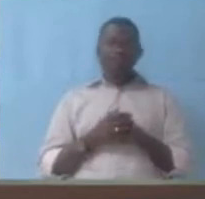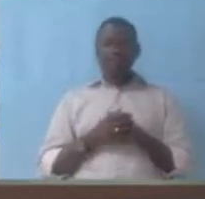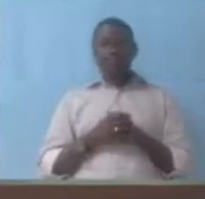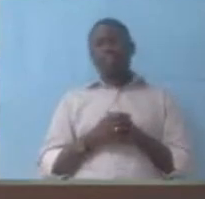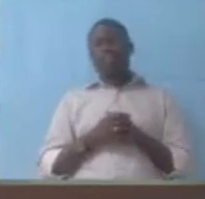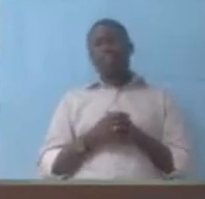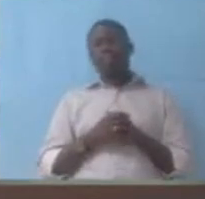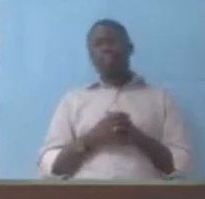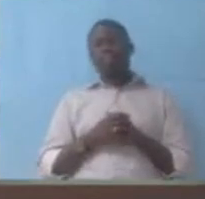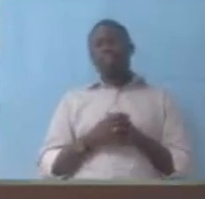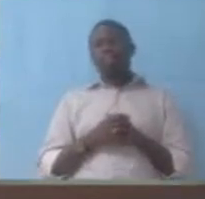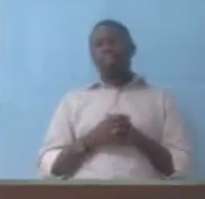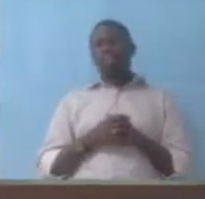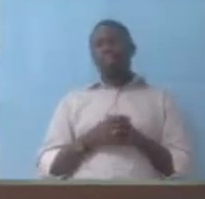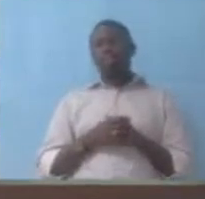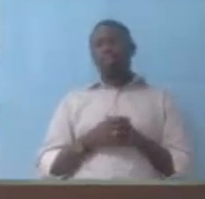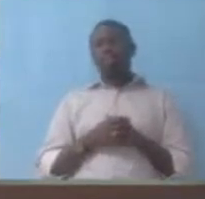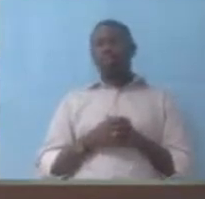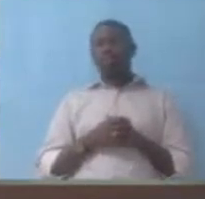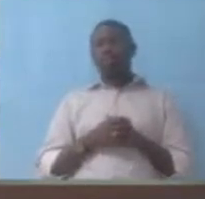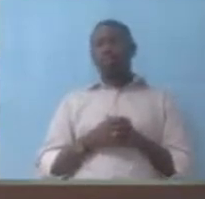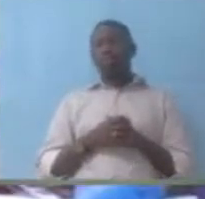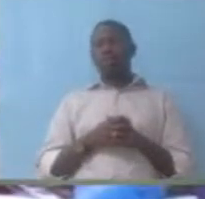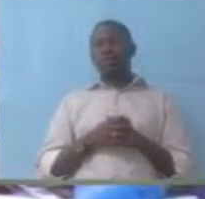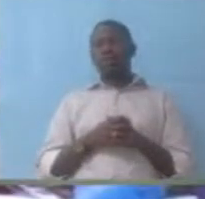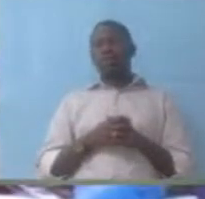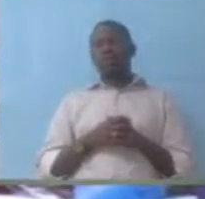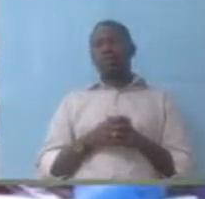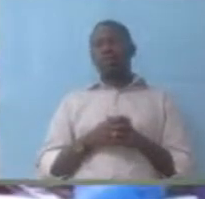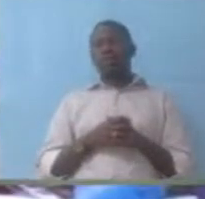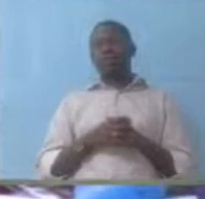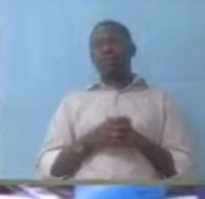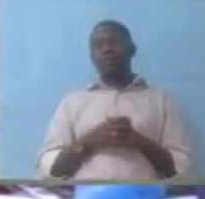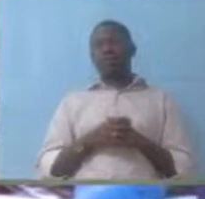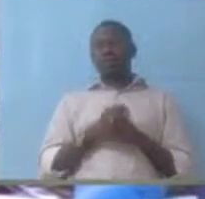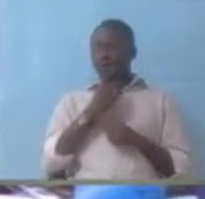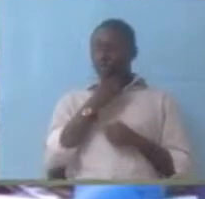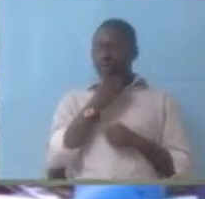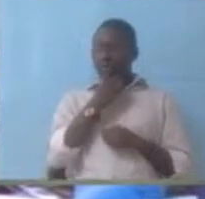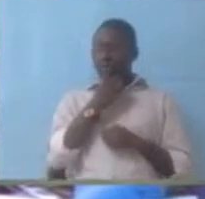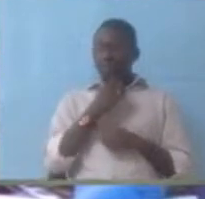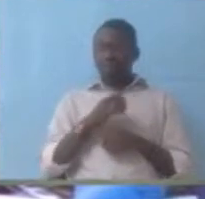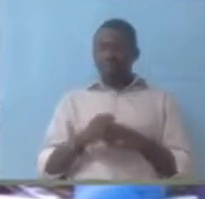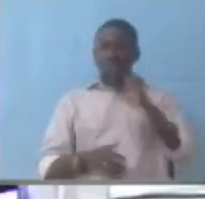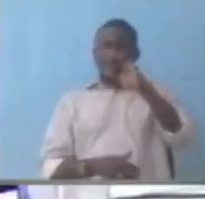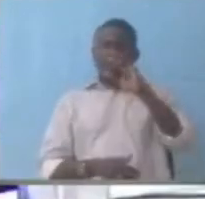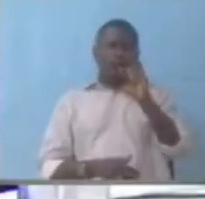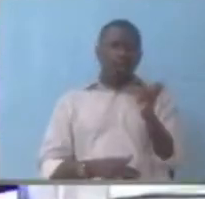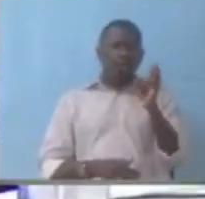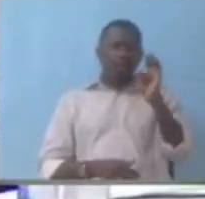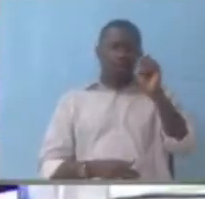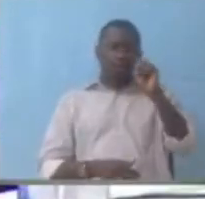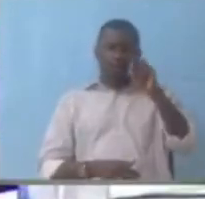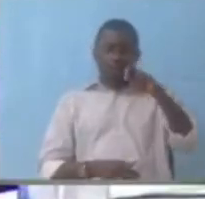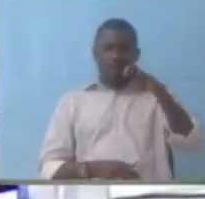sonta nung purka tama menula men ya lonko wellebe kala kukendolti isi mararo keno nyami ndani cherno